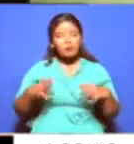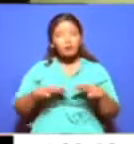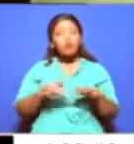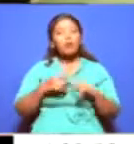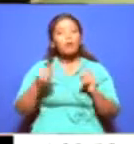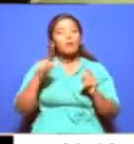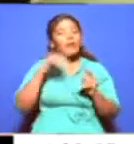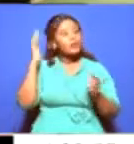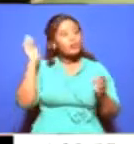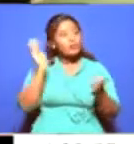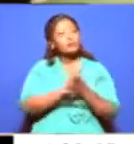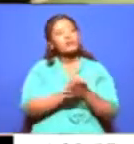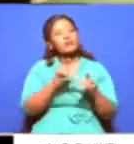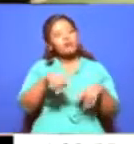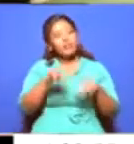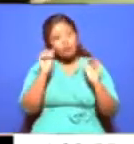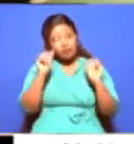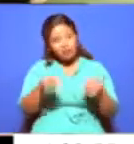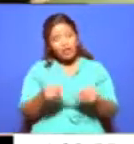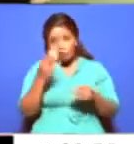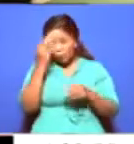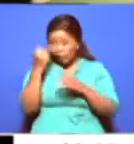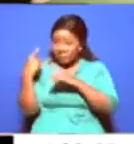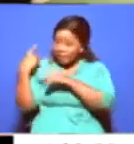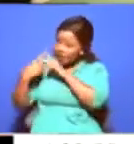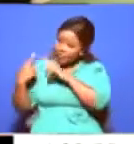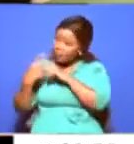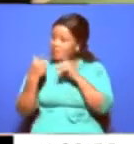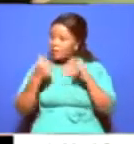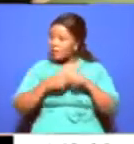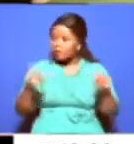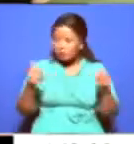uwezo. Tumeaona kwa sababu hako na experience. Na county